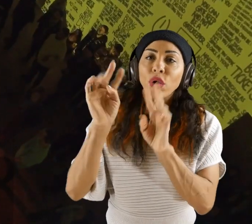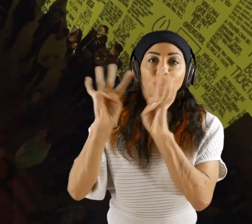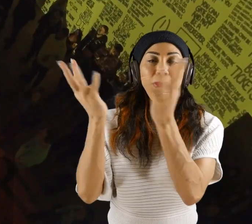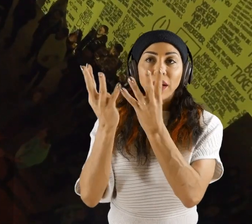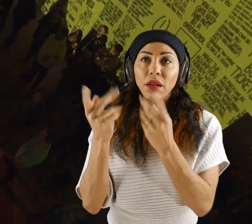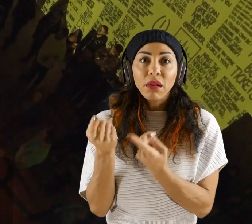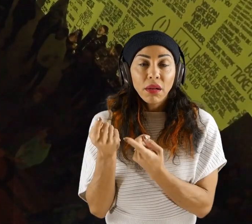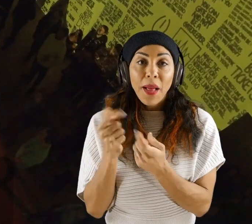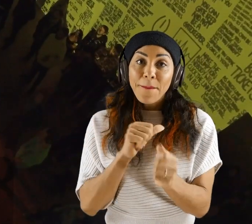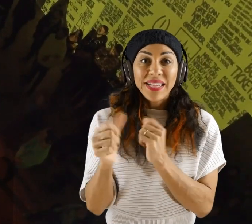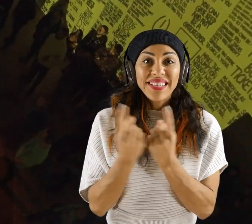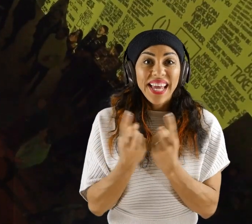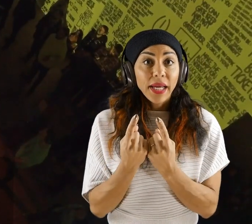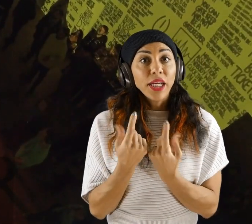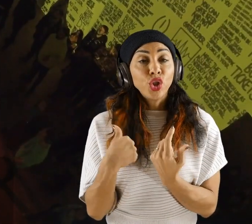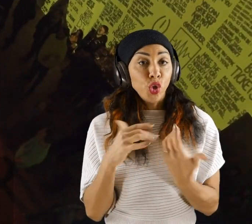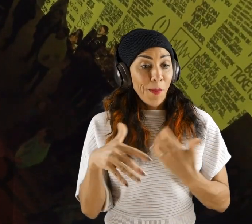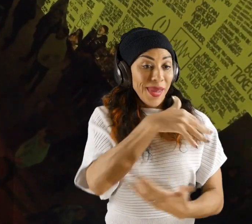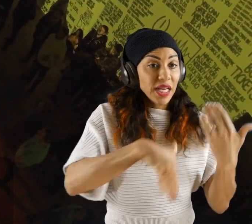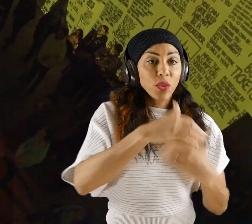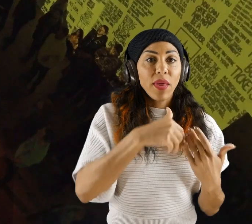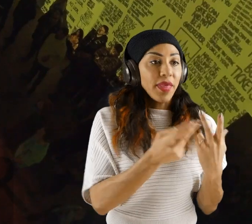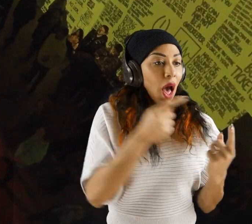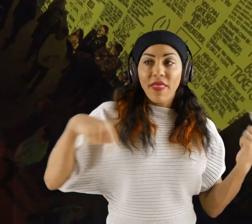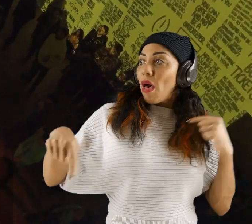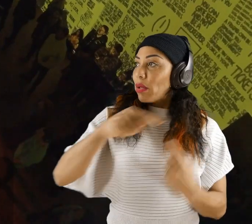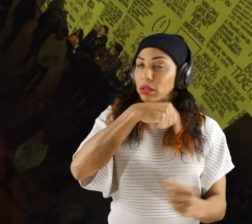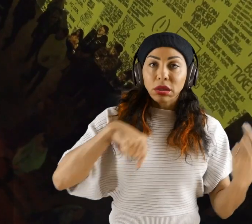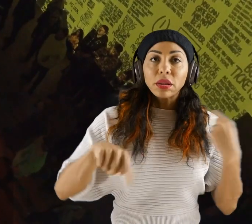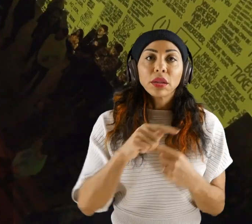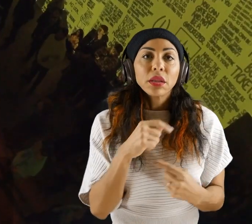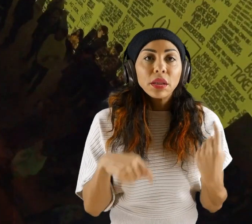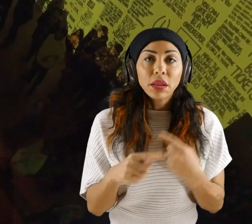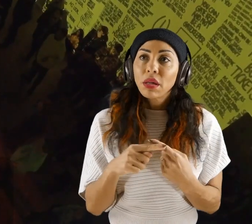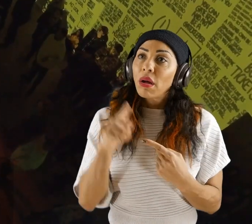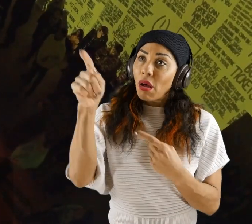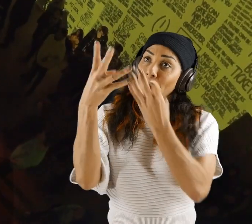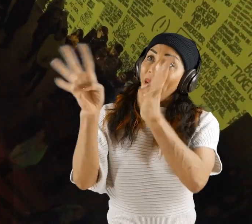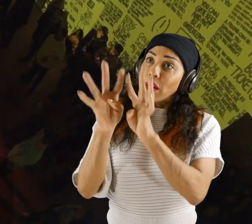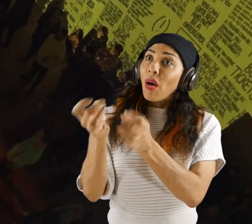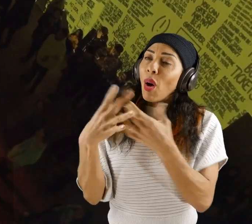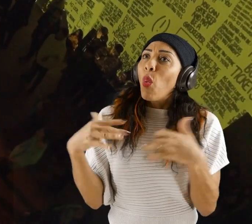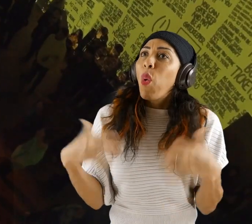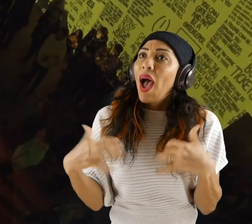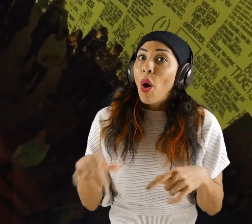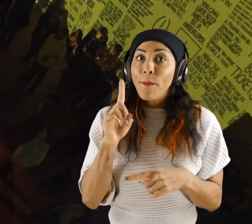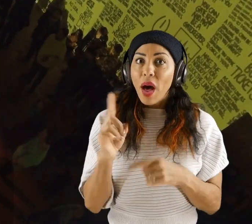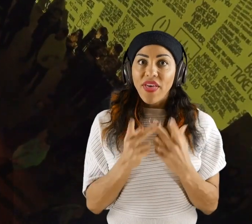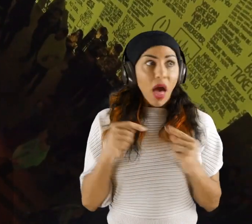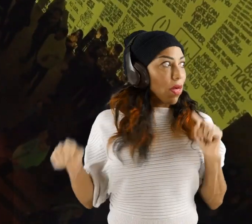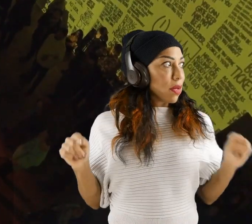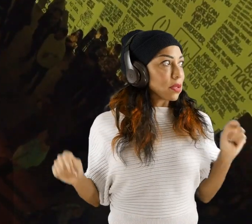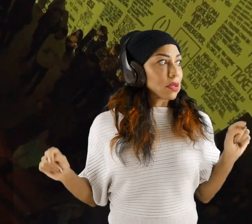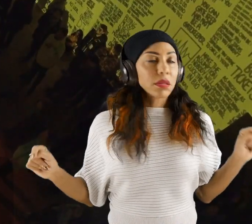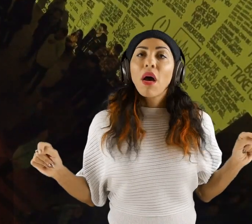Yeah, someone will say something sick, but actually it's the other people that are there that are probably on your peer level that you can make stuff with and make stuff happen.